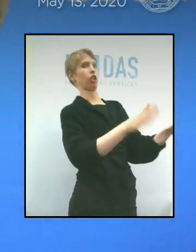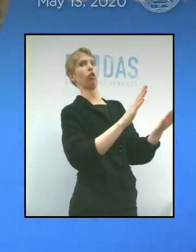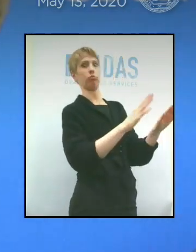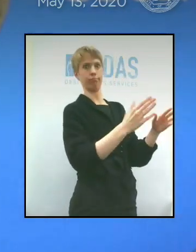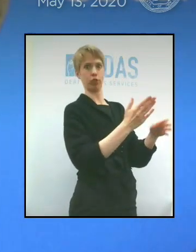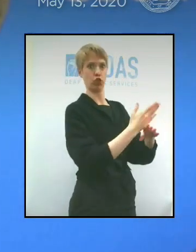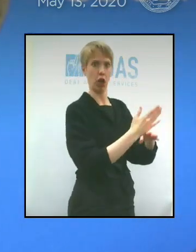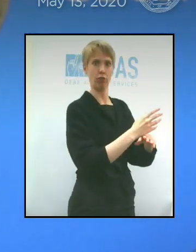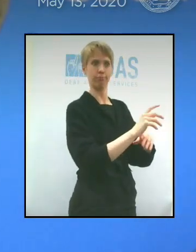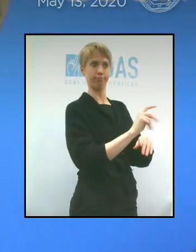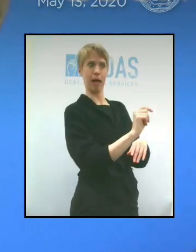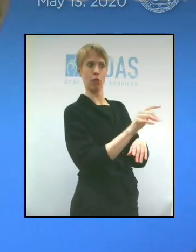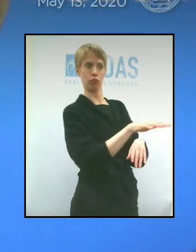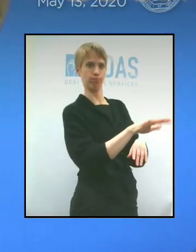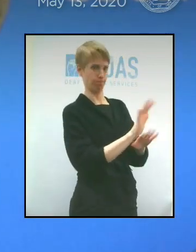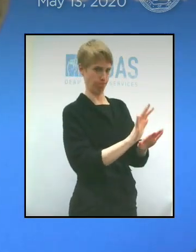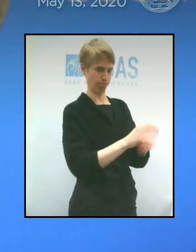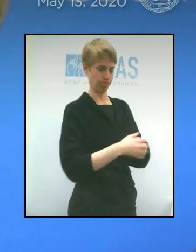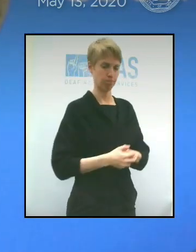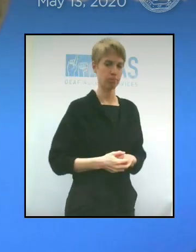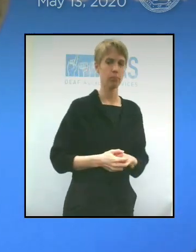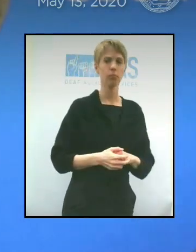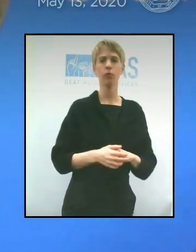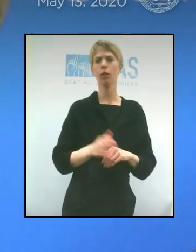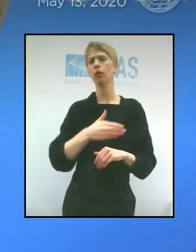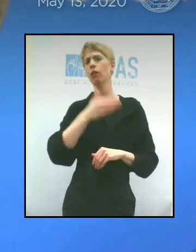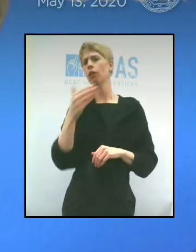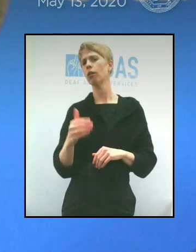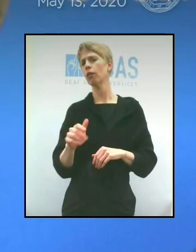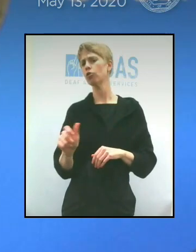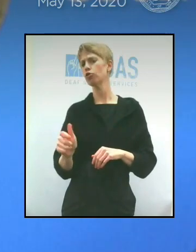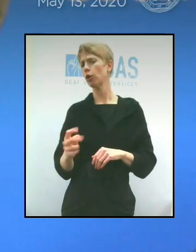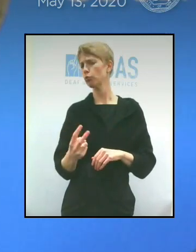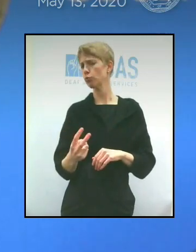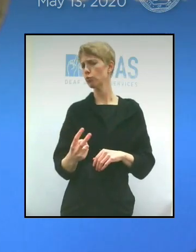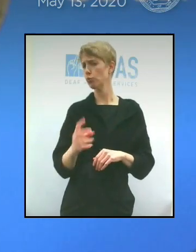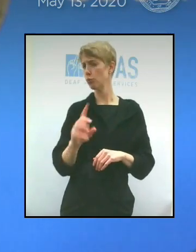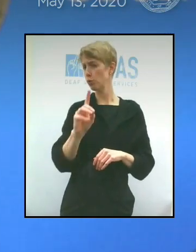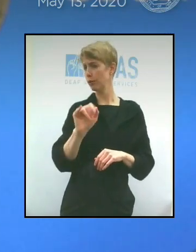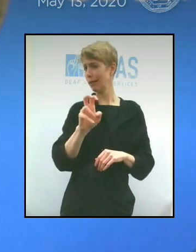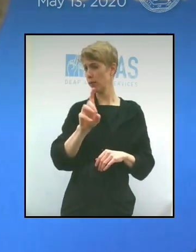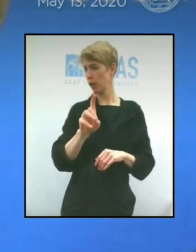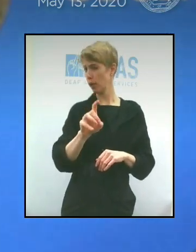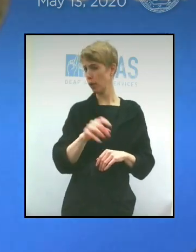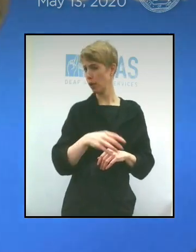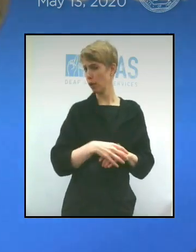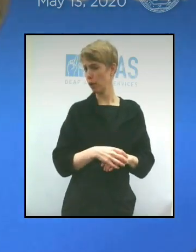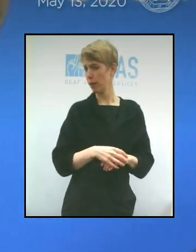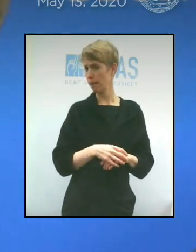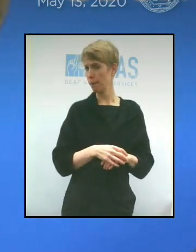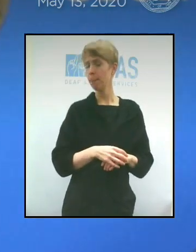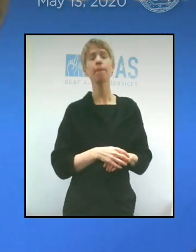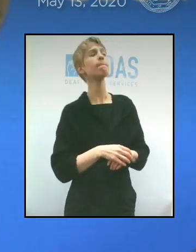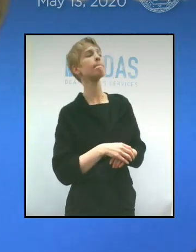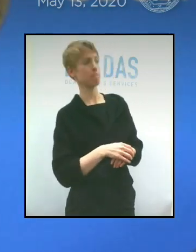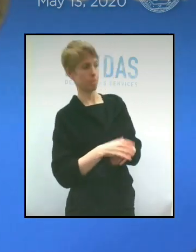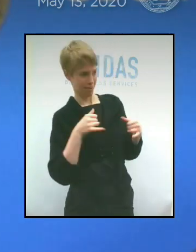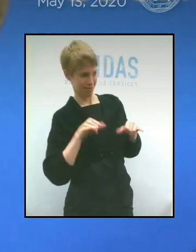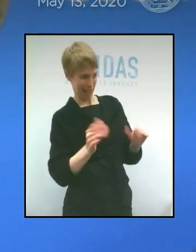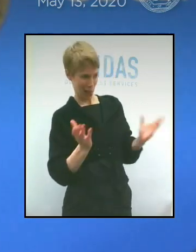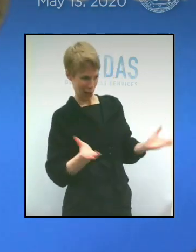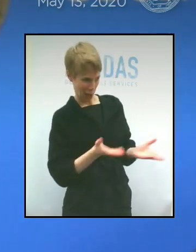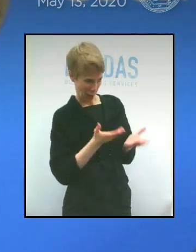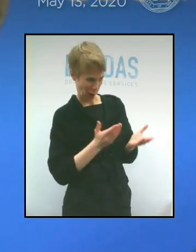Next question, I think goes to Channel 2. David, are you still there? Yes, I am still here,